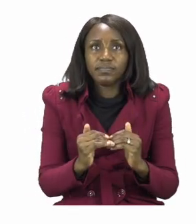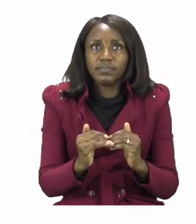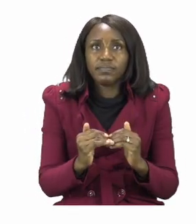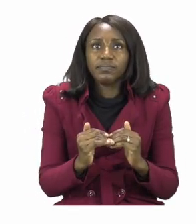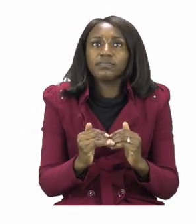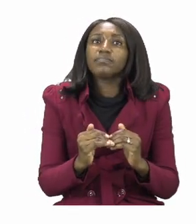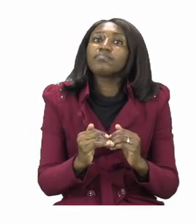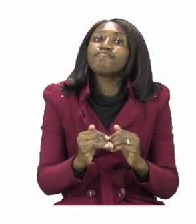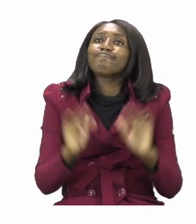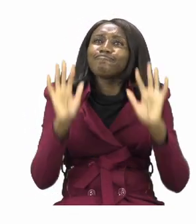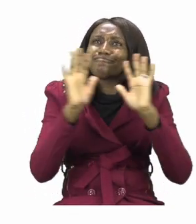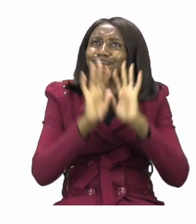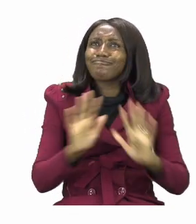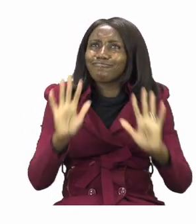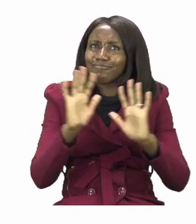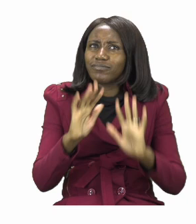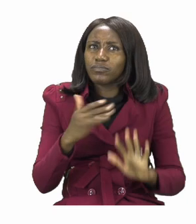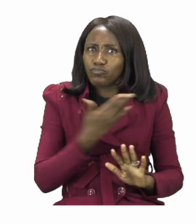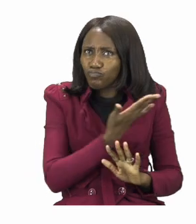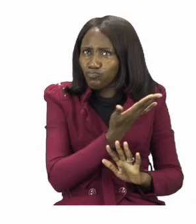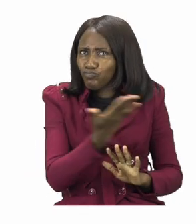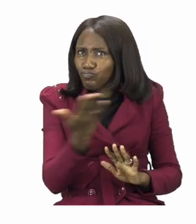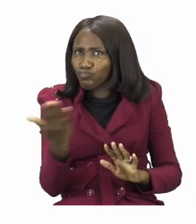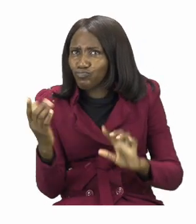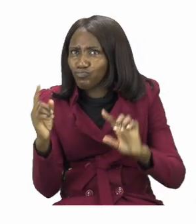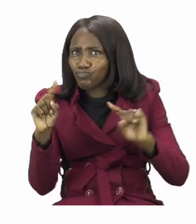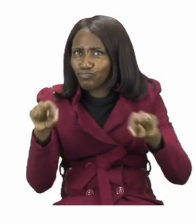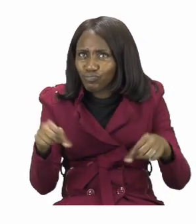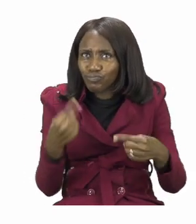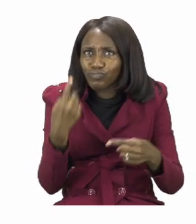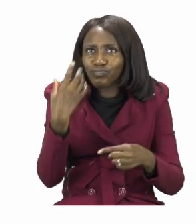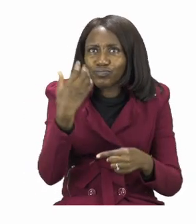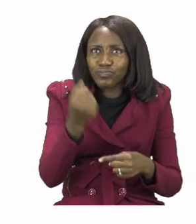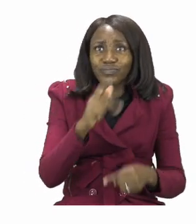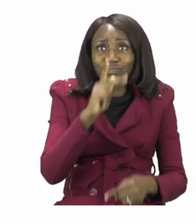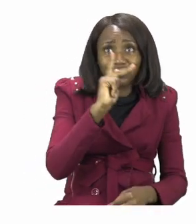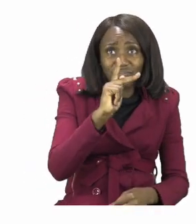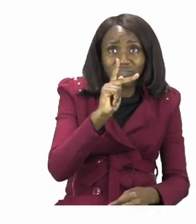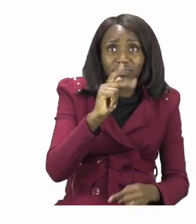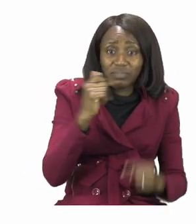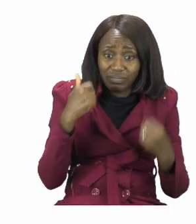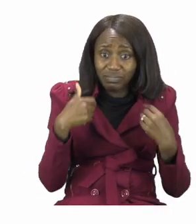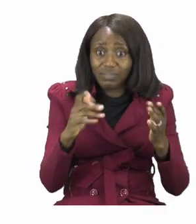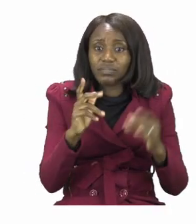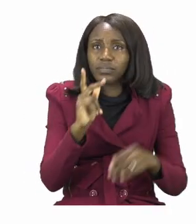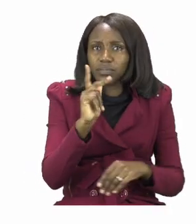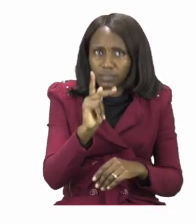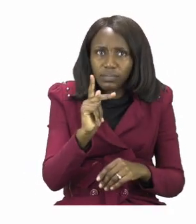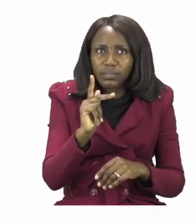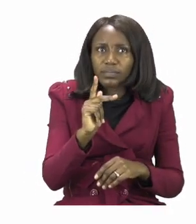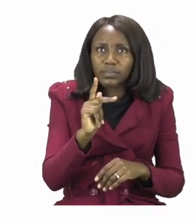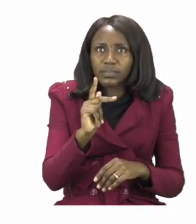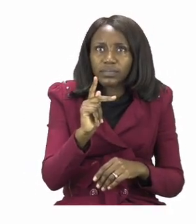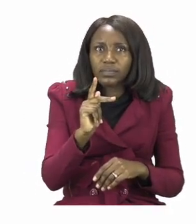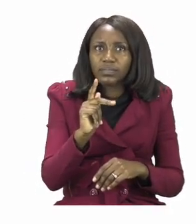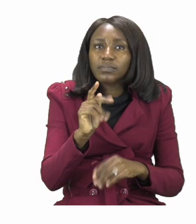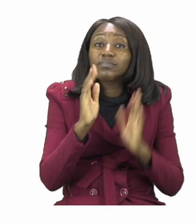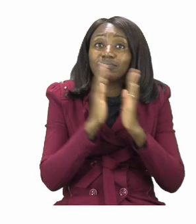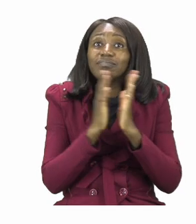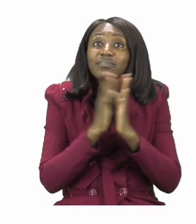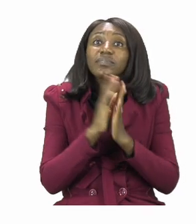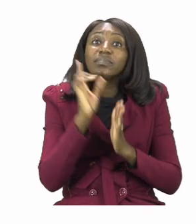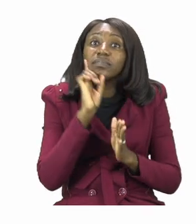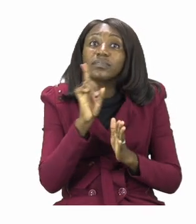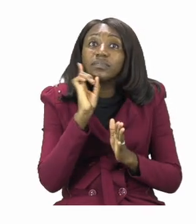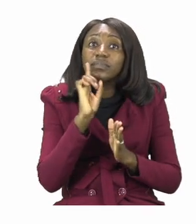to color all the pictures that start with the letter K. Be very careful